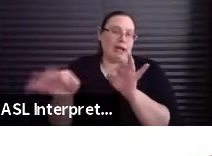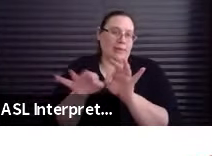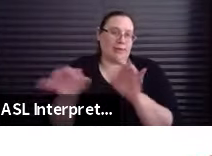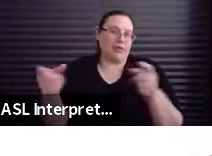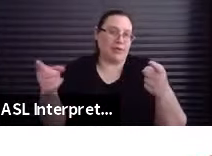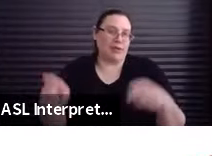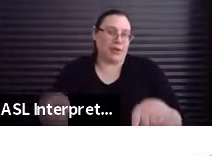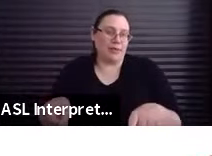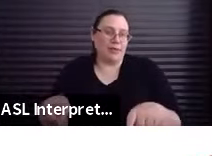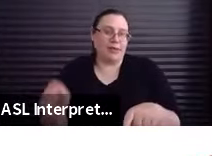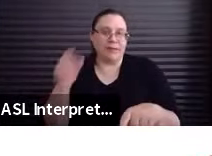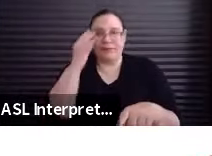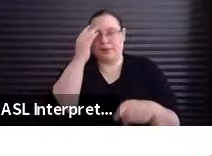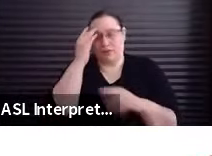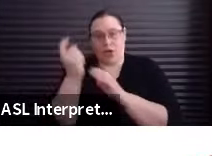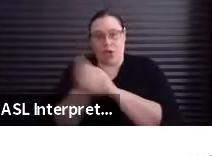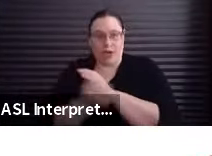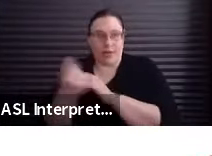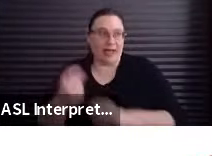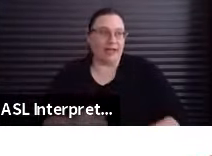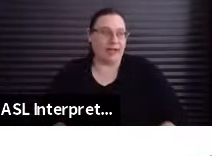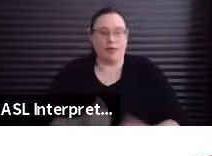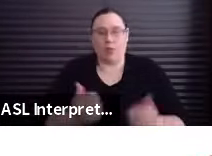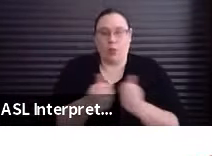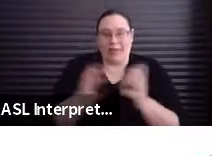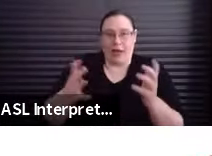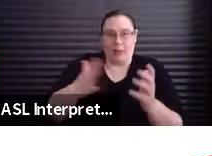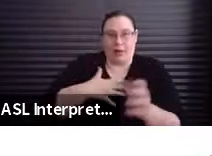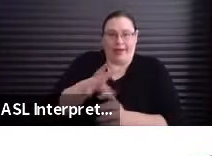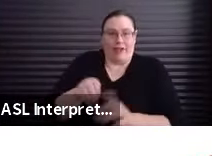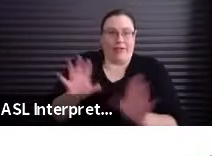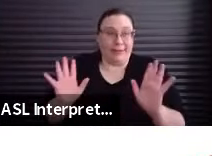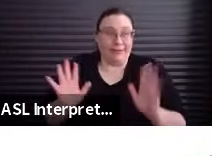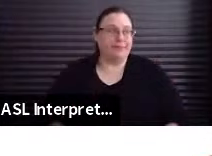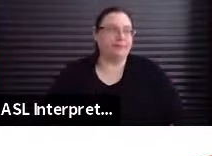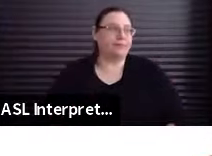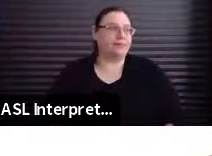happen automatically or without my intervention.